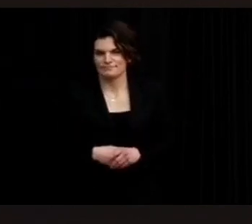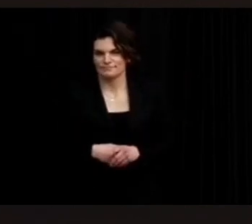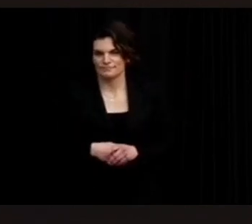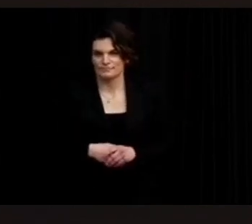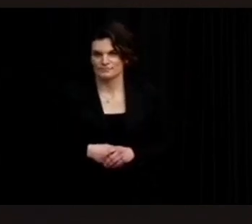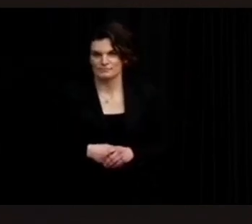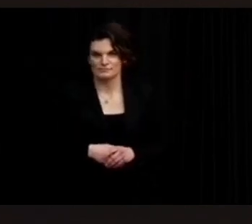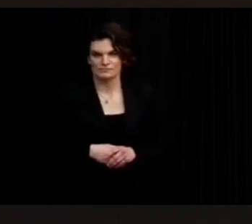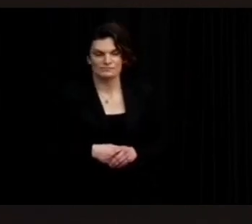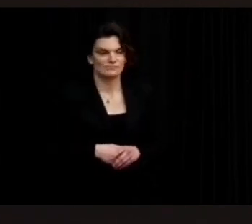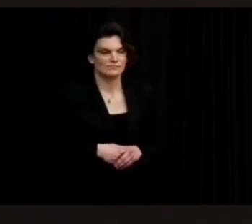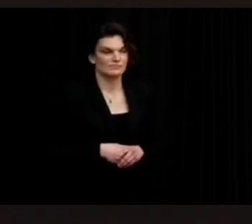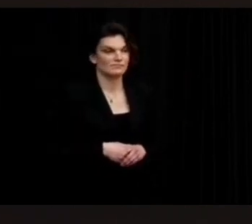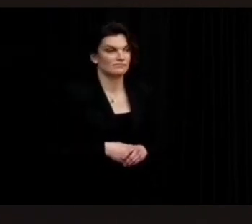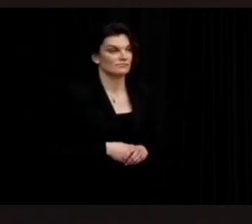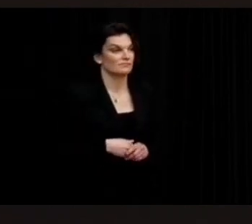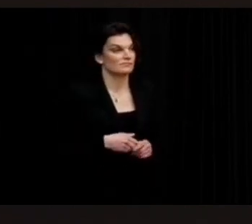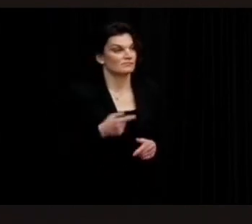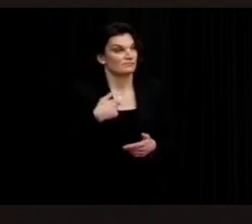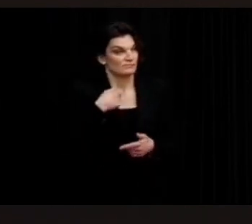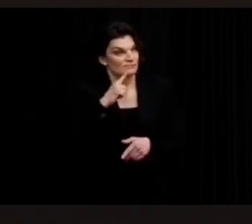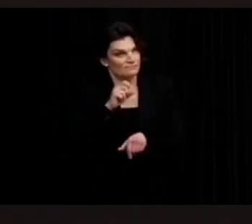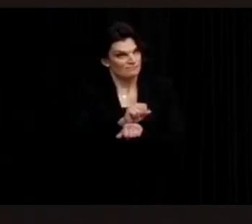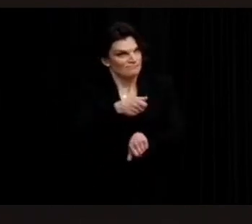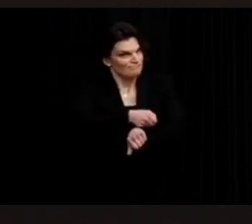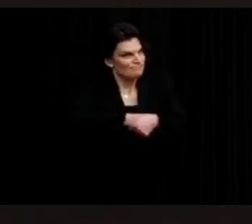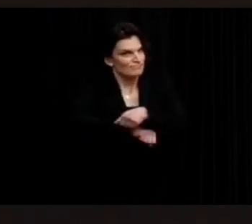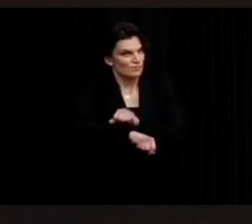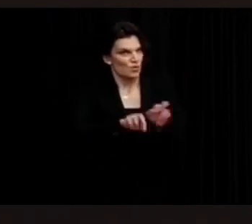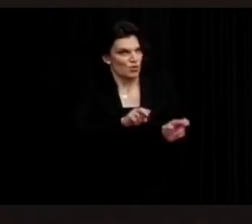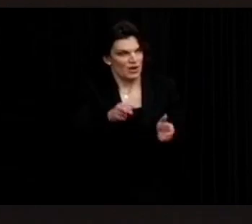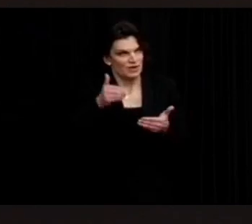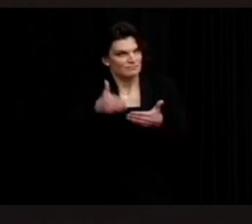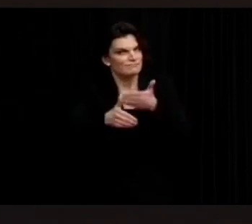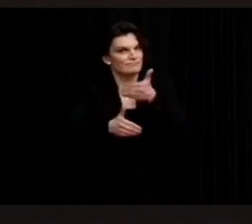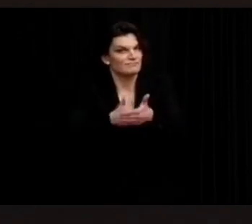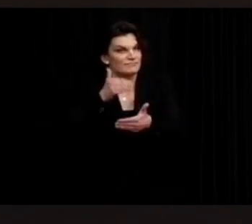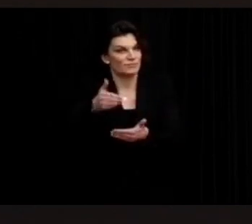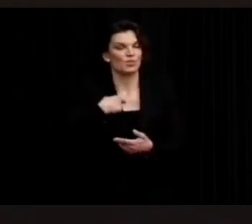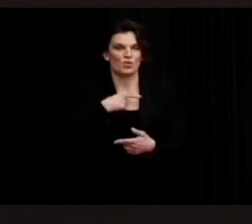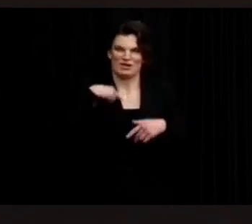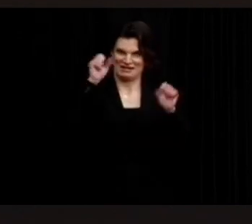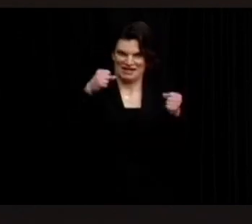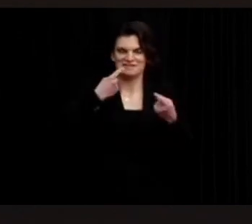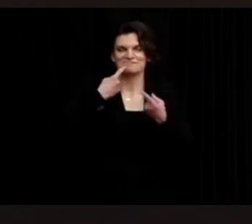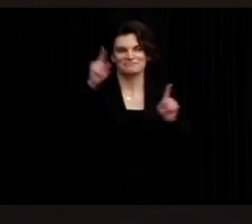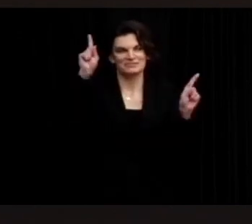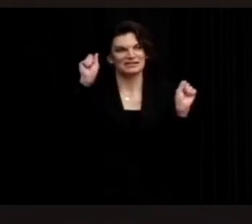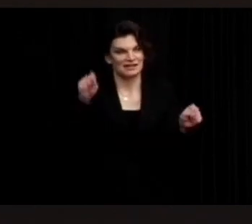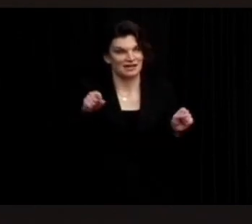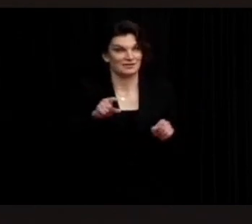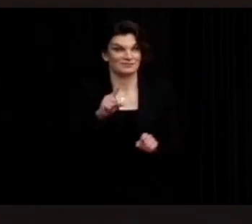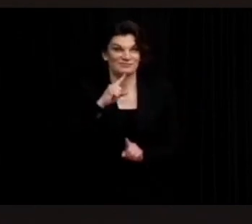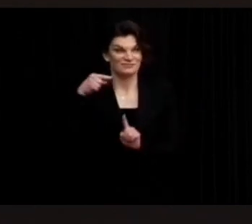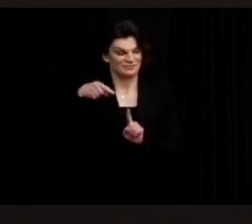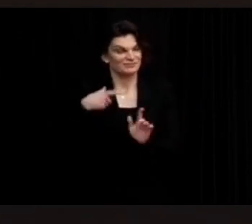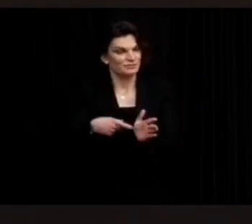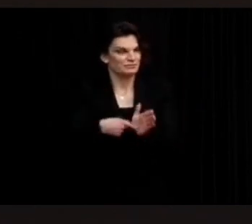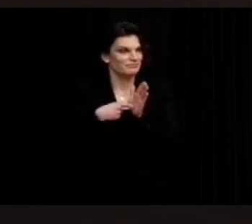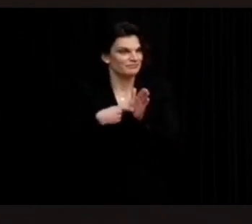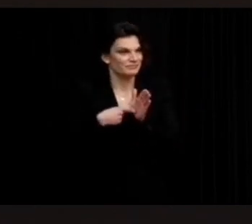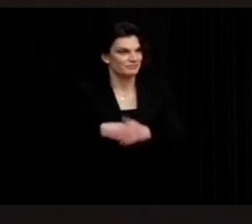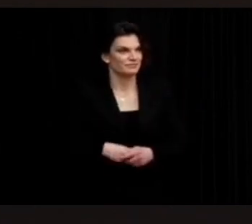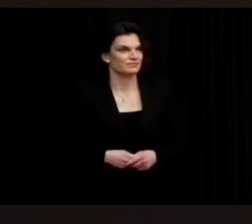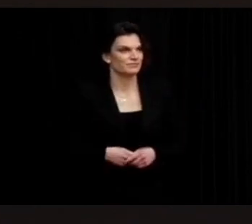Our goal is ambitious, it is achievable, and it is absolutely necessary. Michigan's